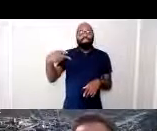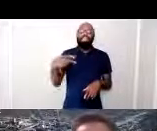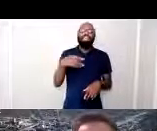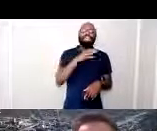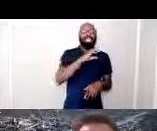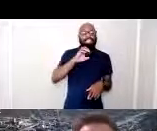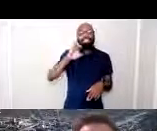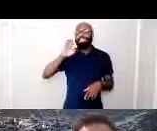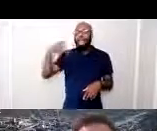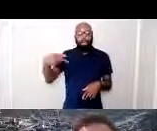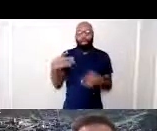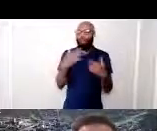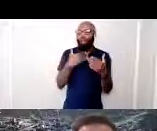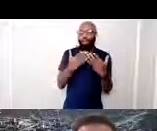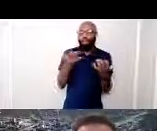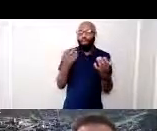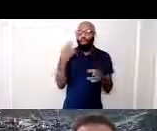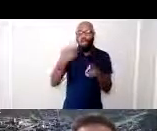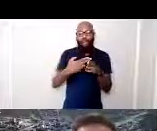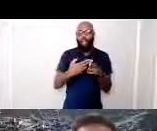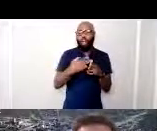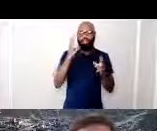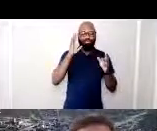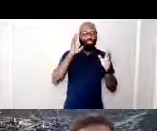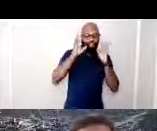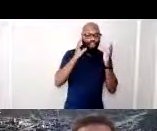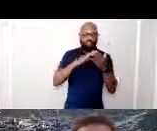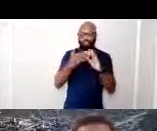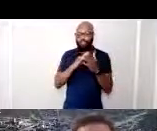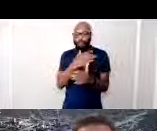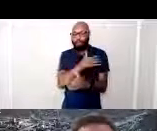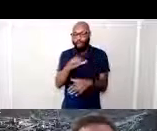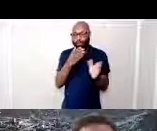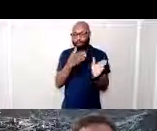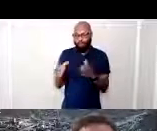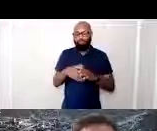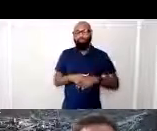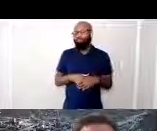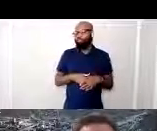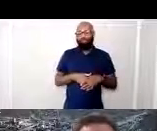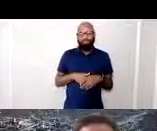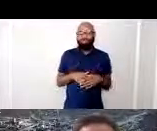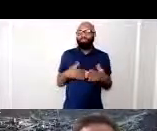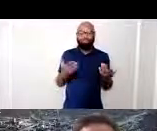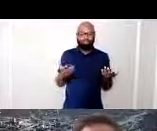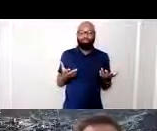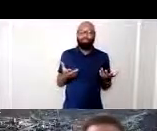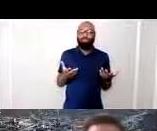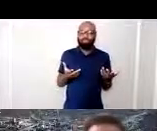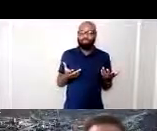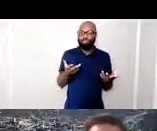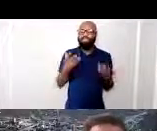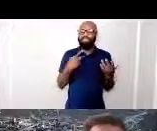right? I said to the chairs the other day, like, I guess I see that how this might be a little bit of an abstract